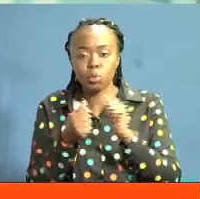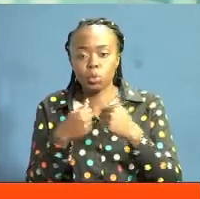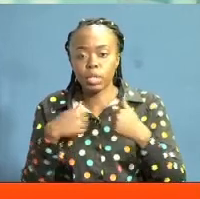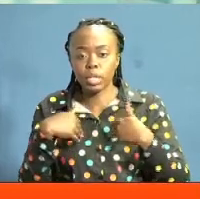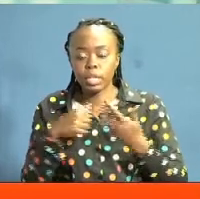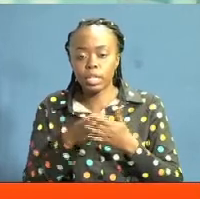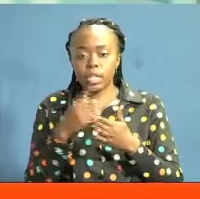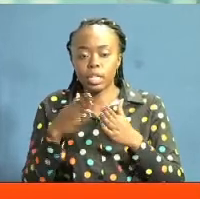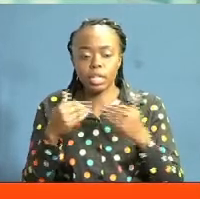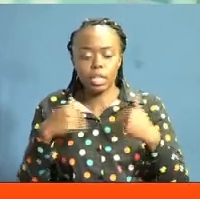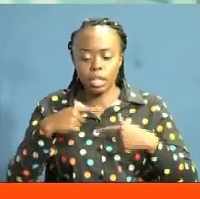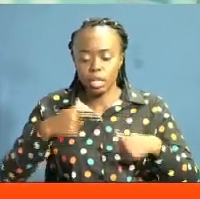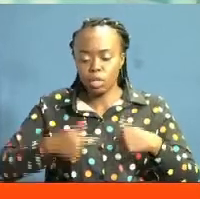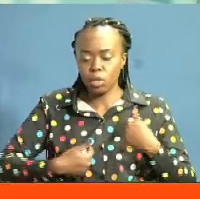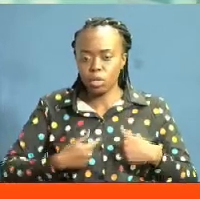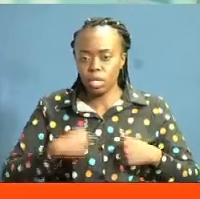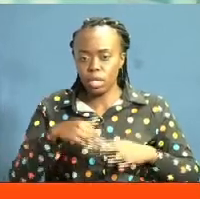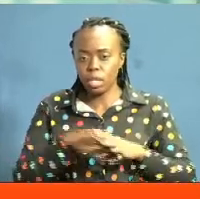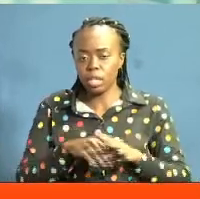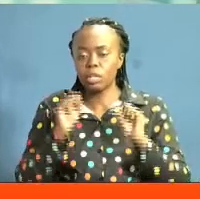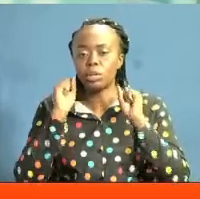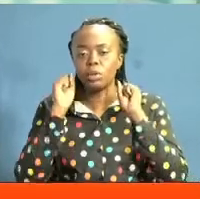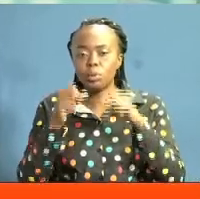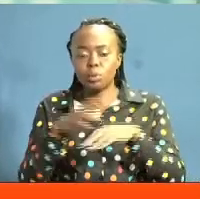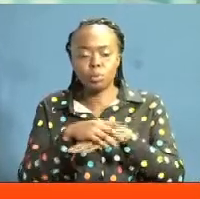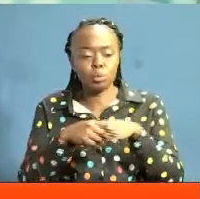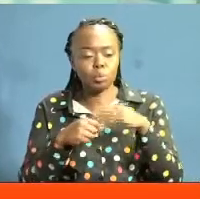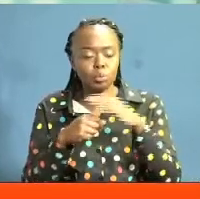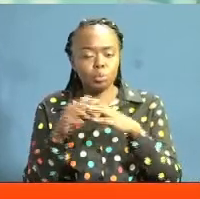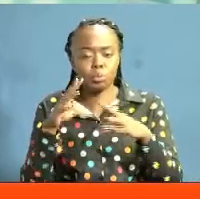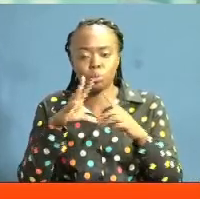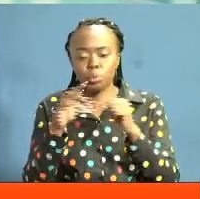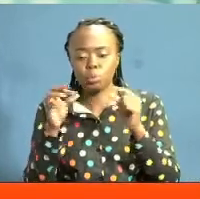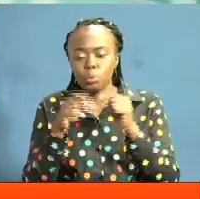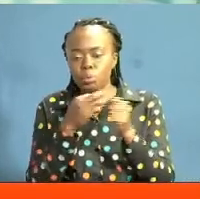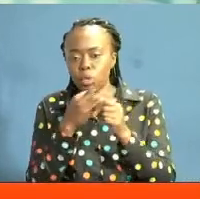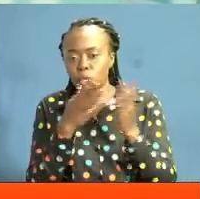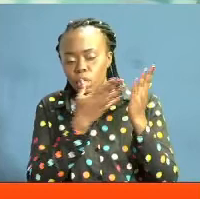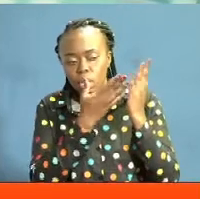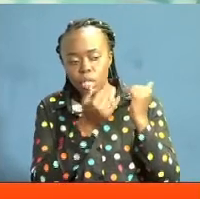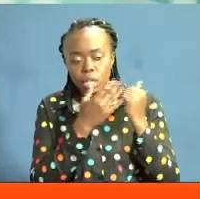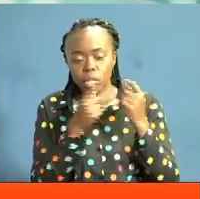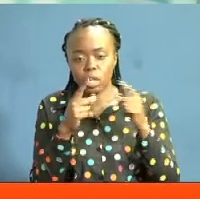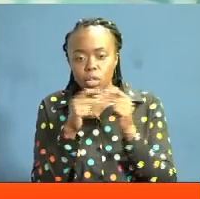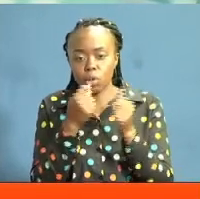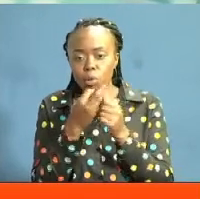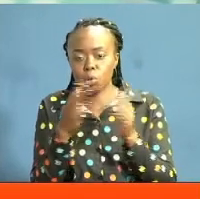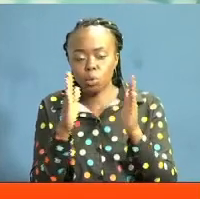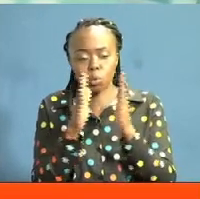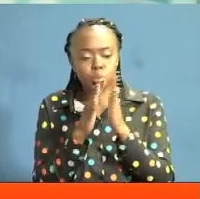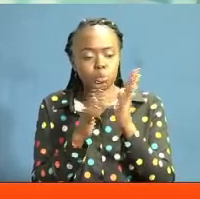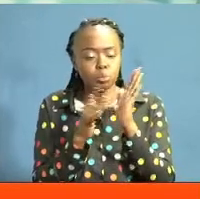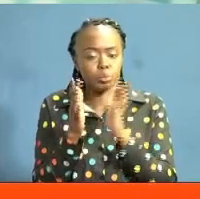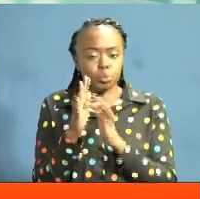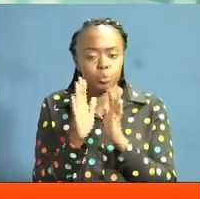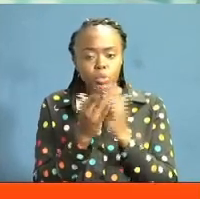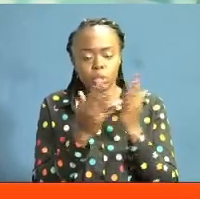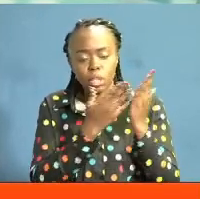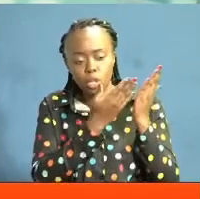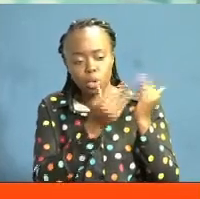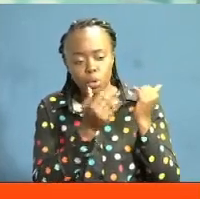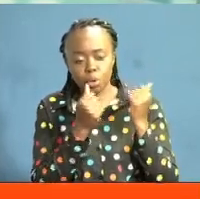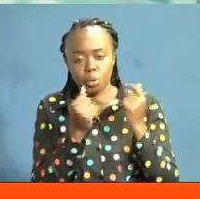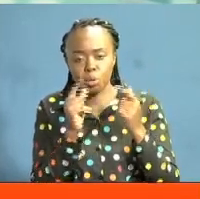that you have found yourself in, you can create a message of hope. Mm-hmm. And the word of God tells me, and hope does not